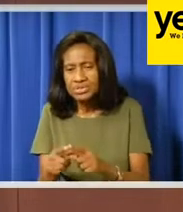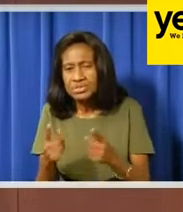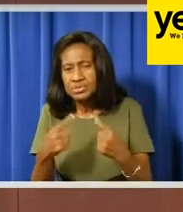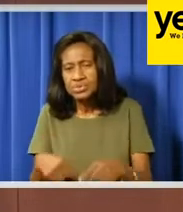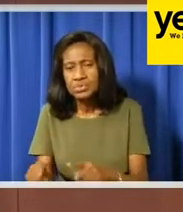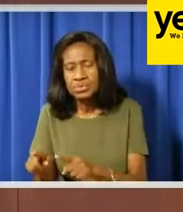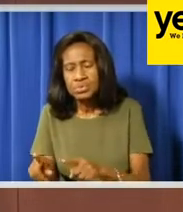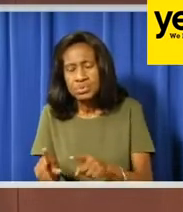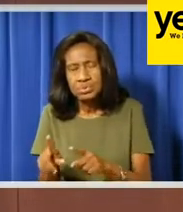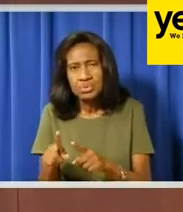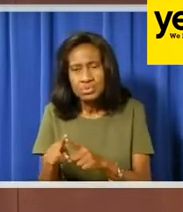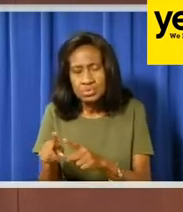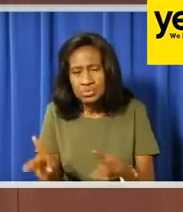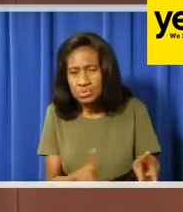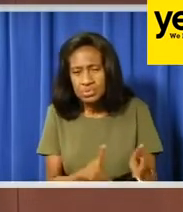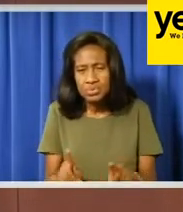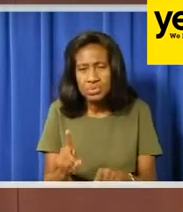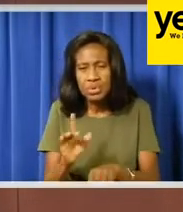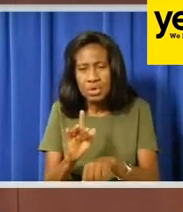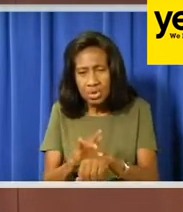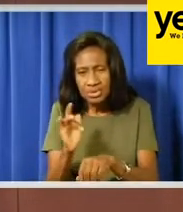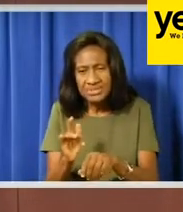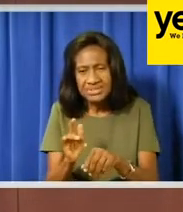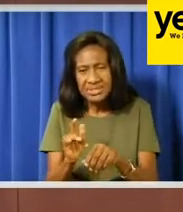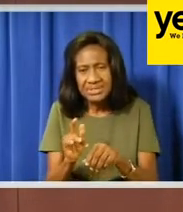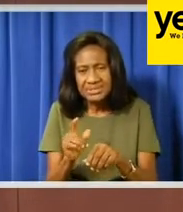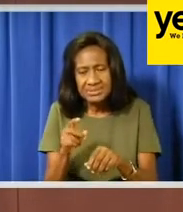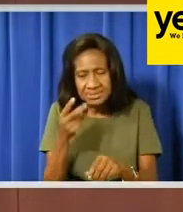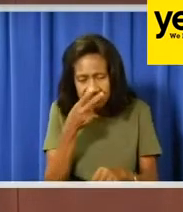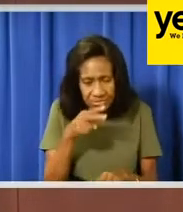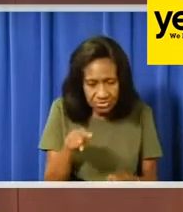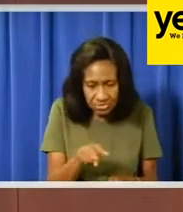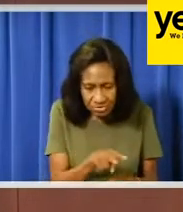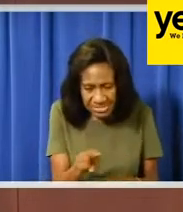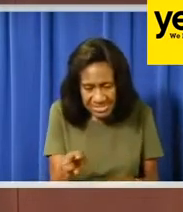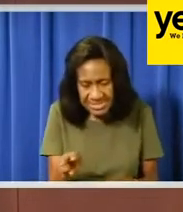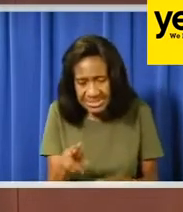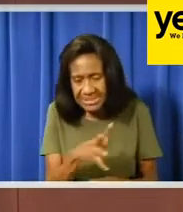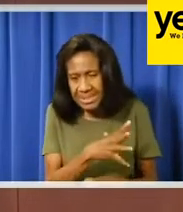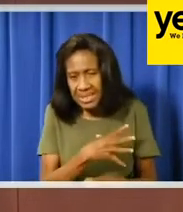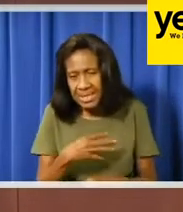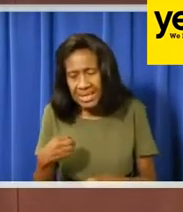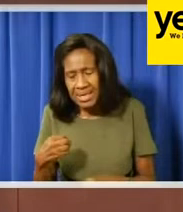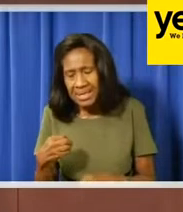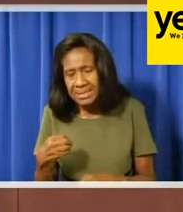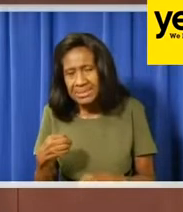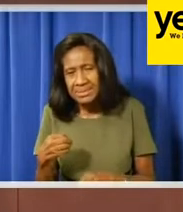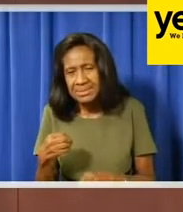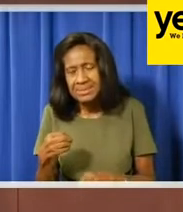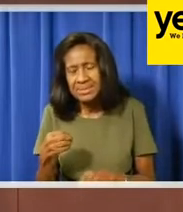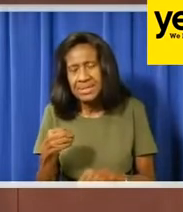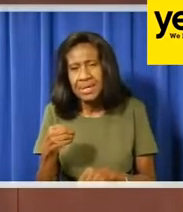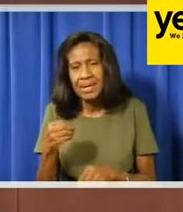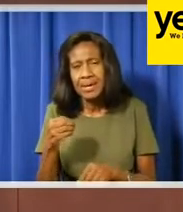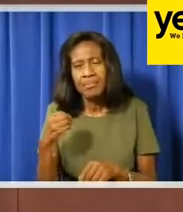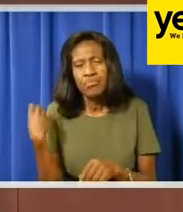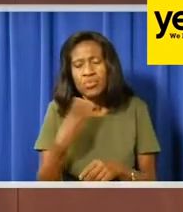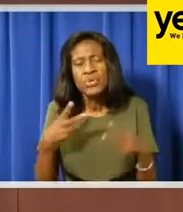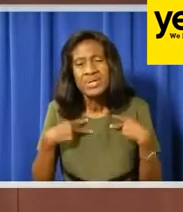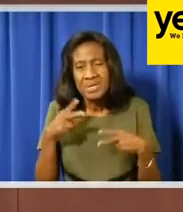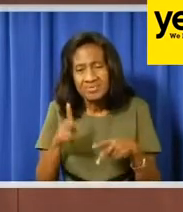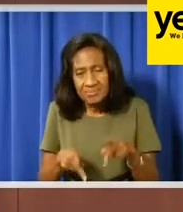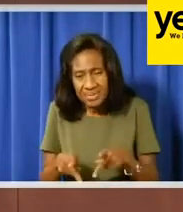before, and we will continue to monitor these patients very closely. As we actually do it now, we're still having some positive cases now from